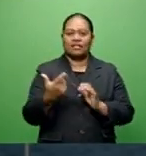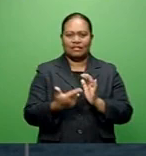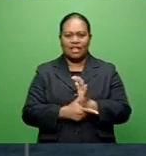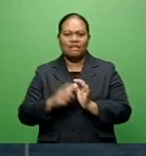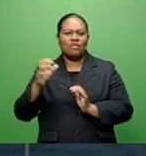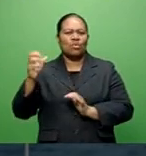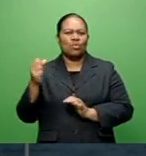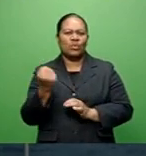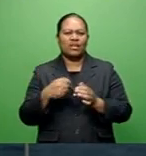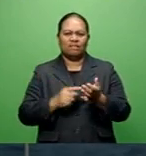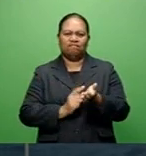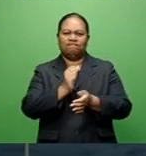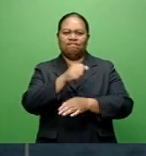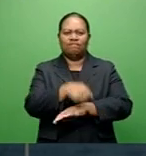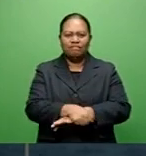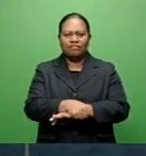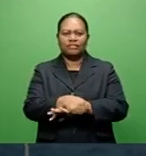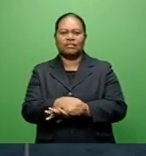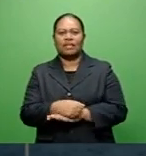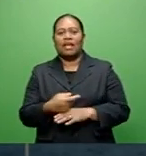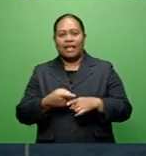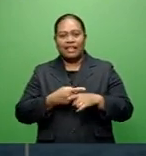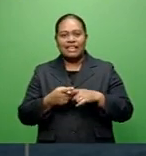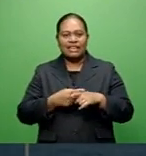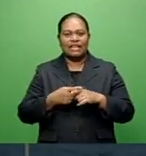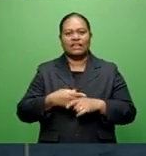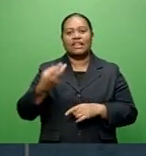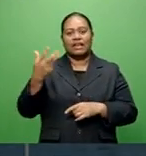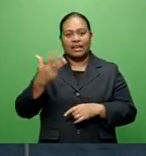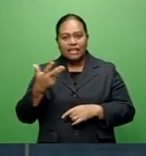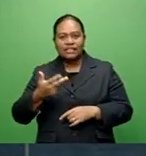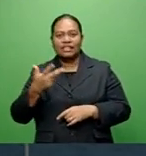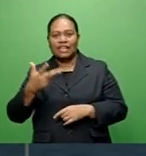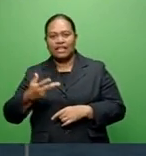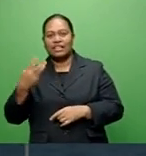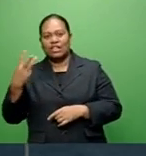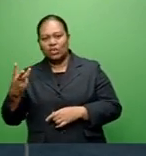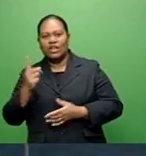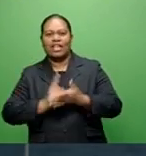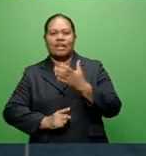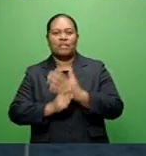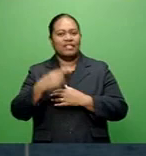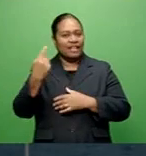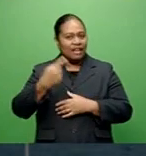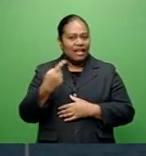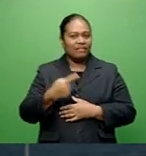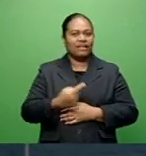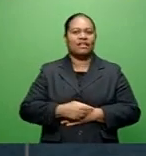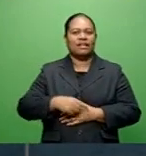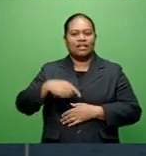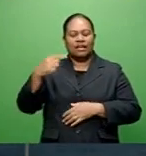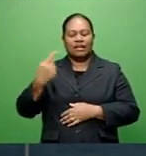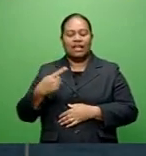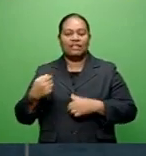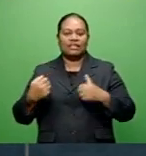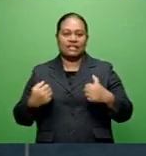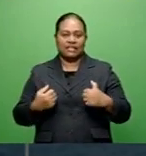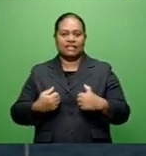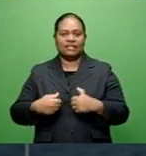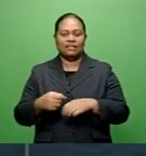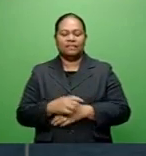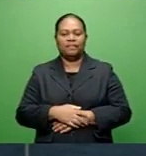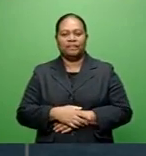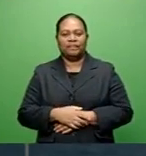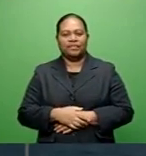at Twickenham since 1983 after a shocking 11-6 Six Nations victory over England today.